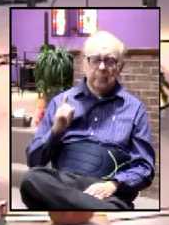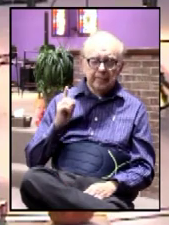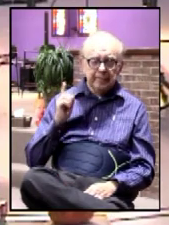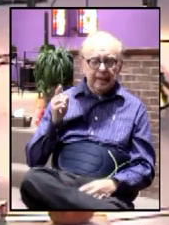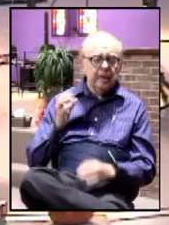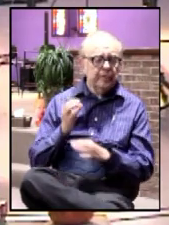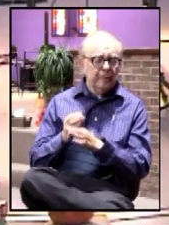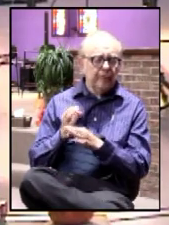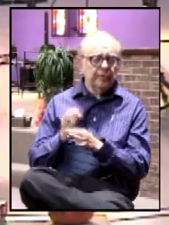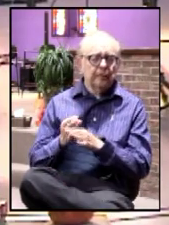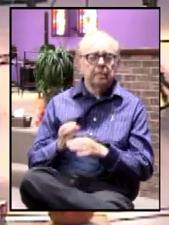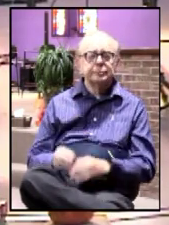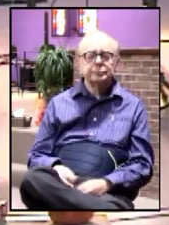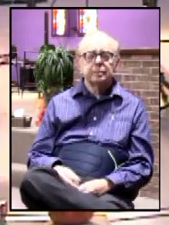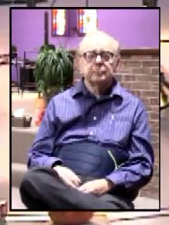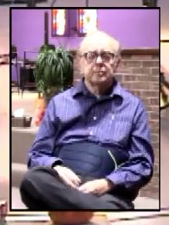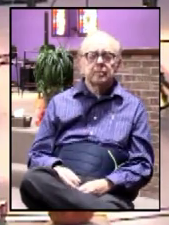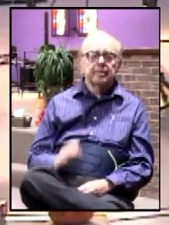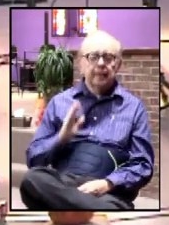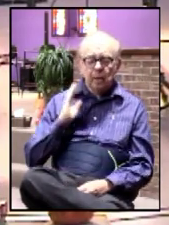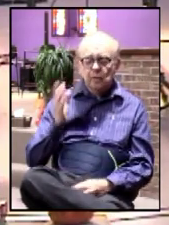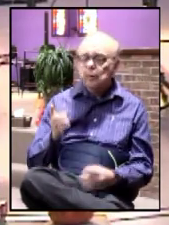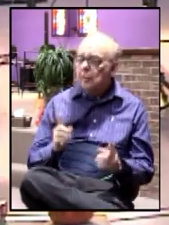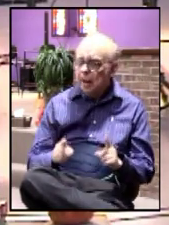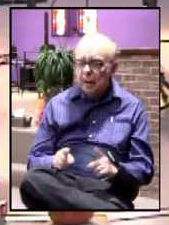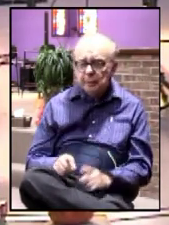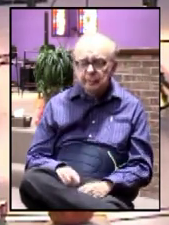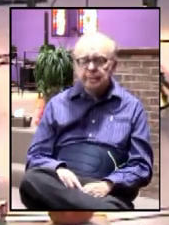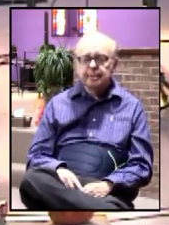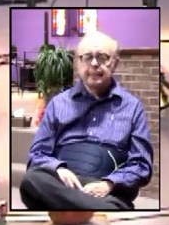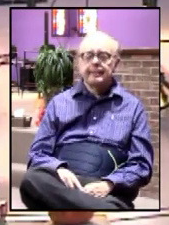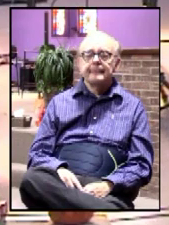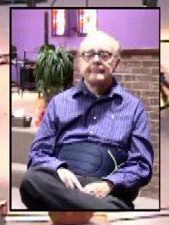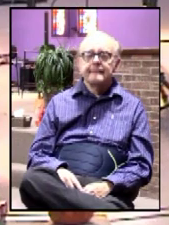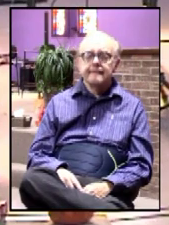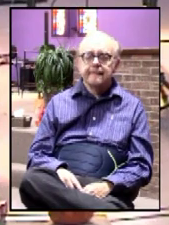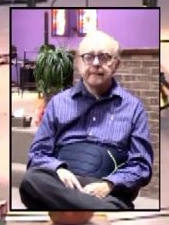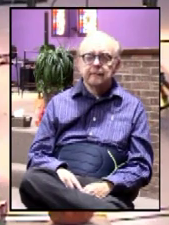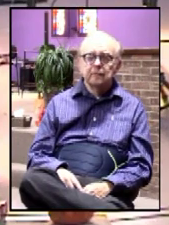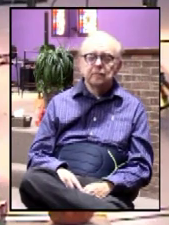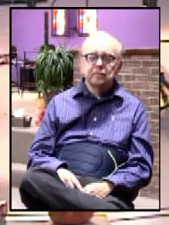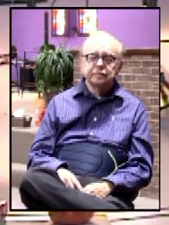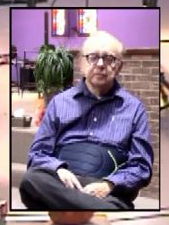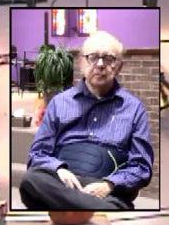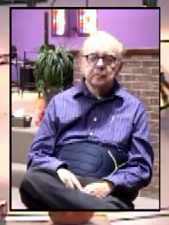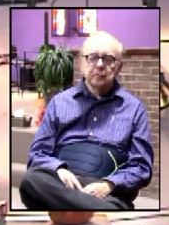He's faithful. It's going to happen.